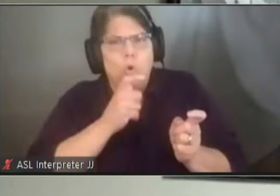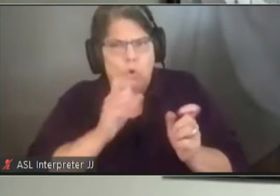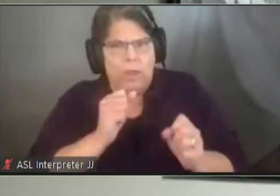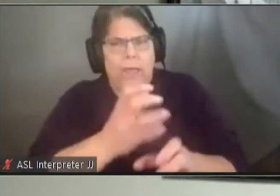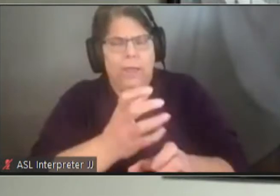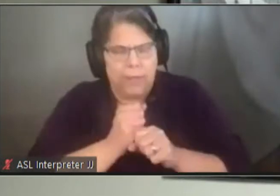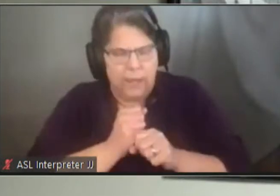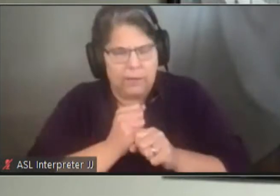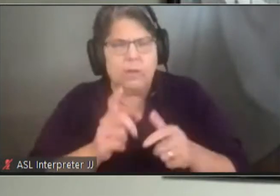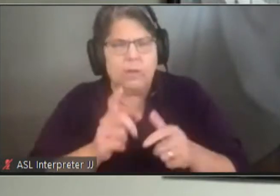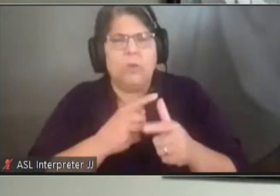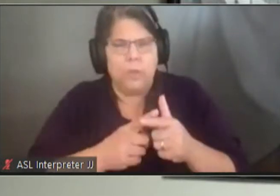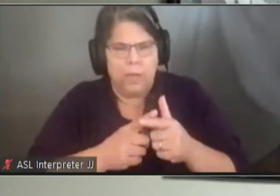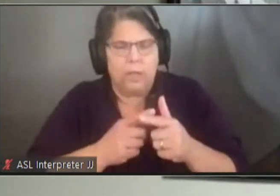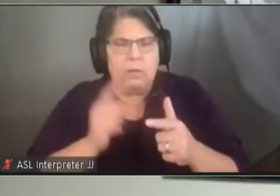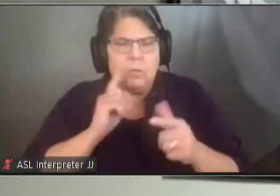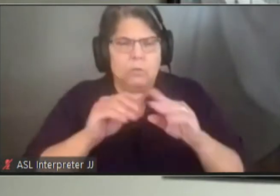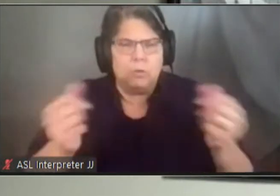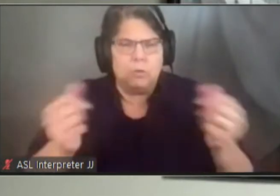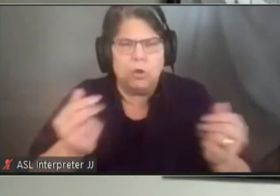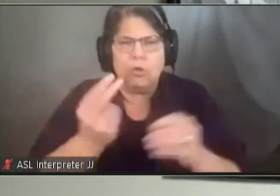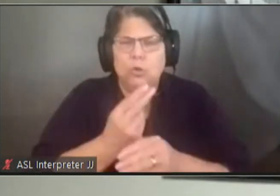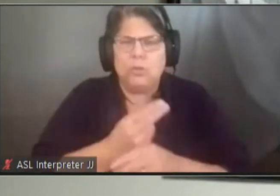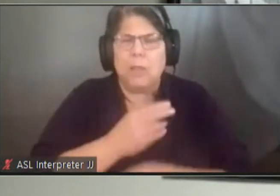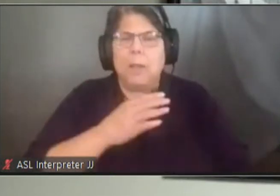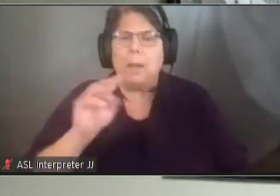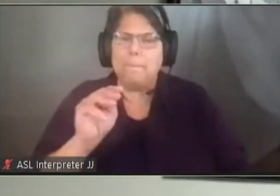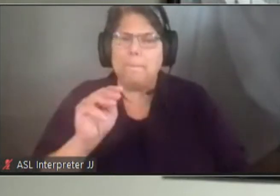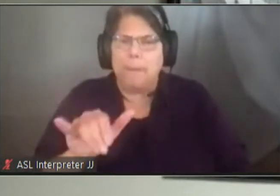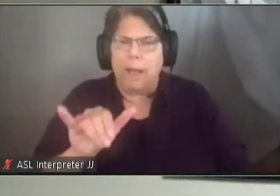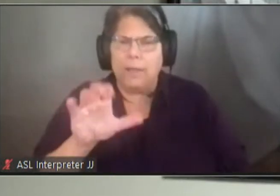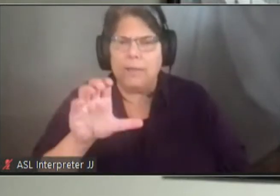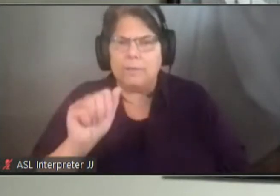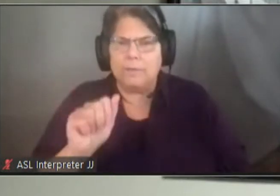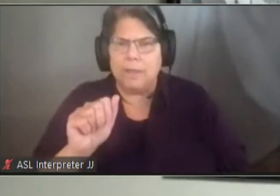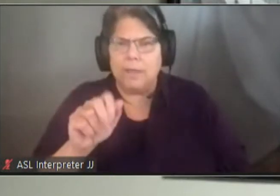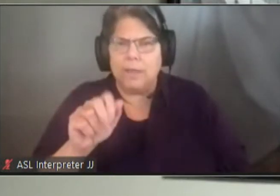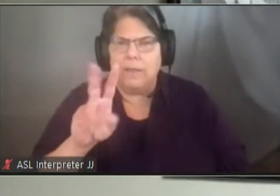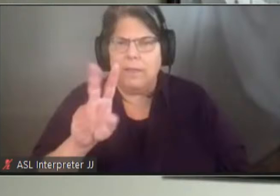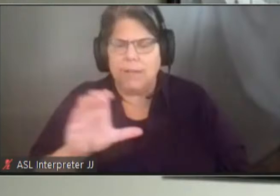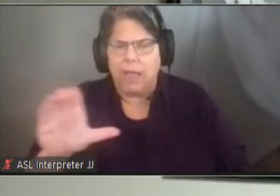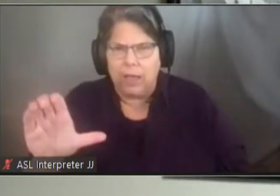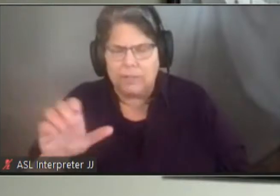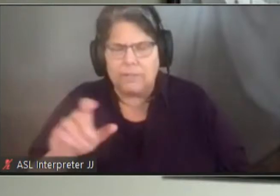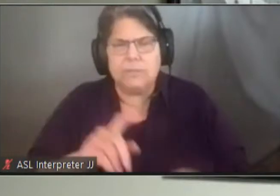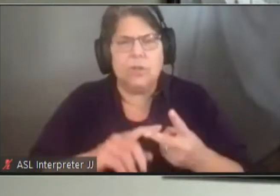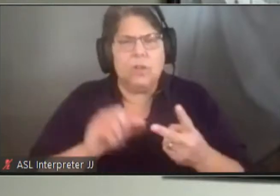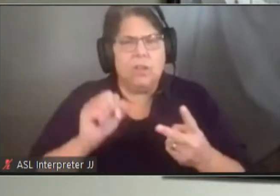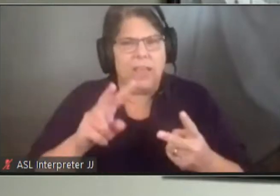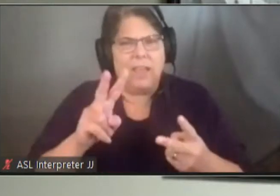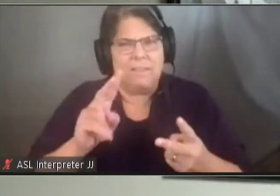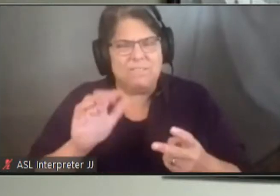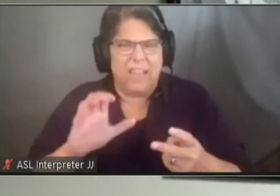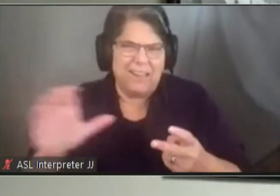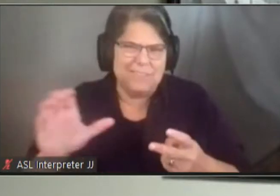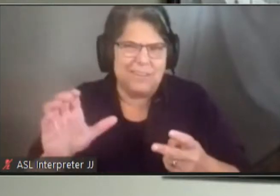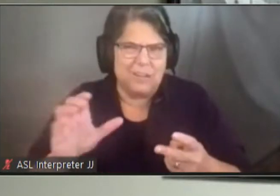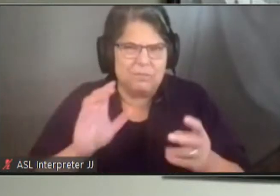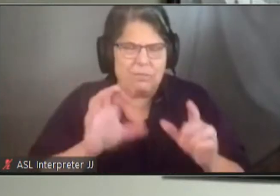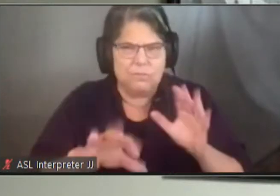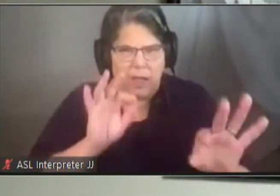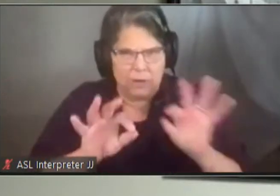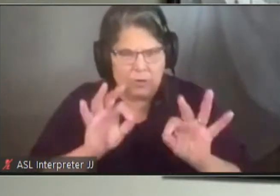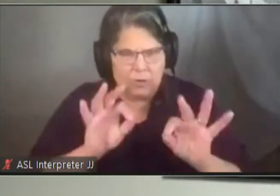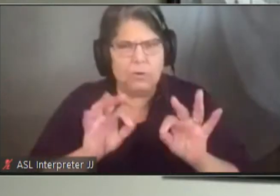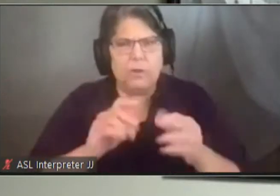reconciliation process using MyCAVax and Vaccine Finder for ordering and accounting, and CARES and